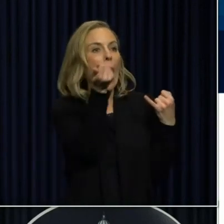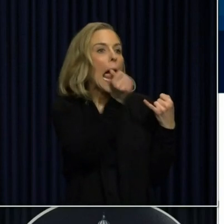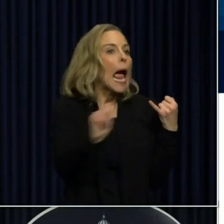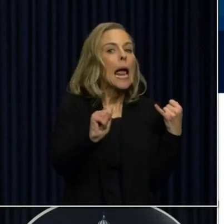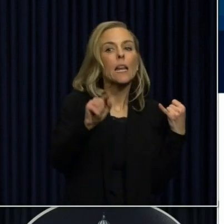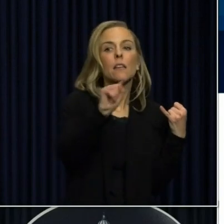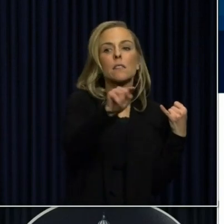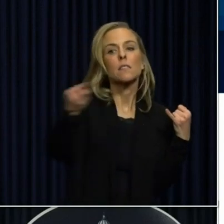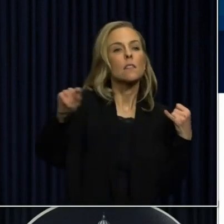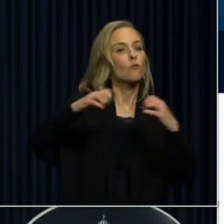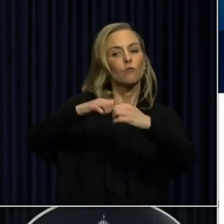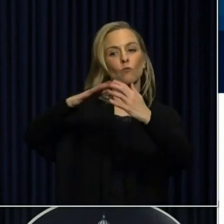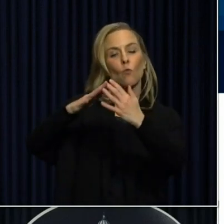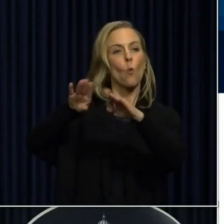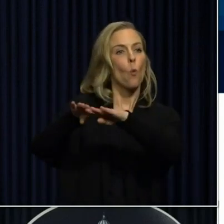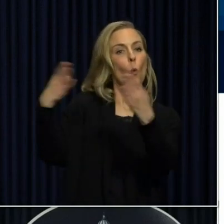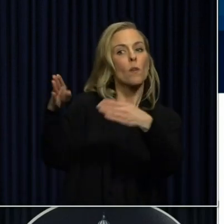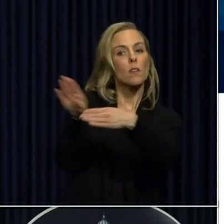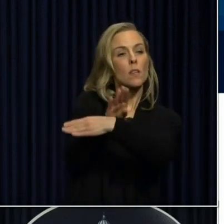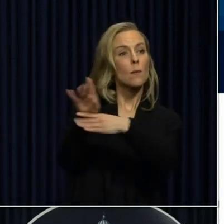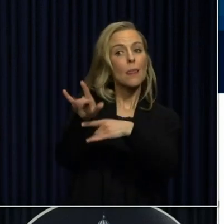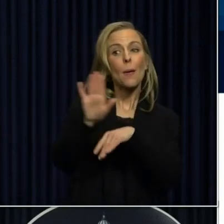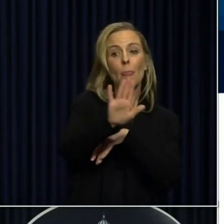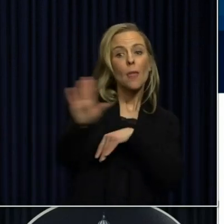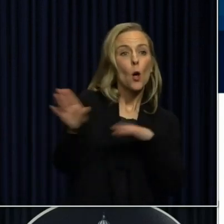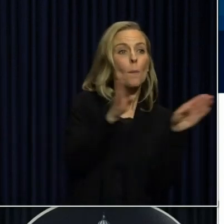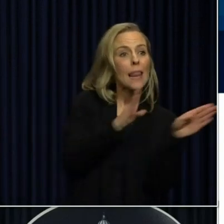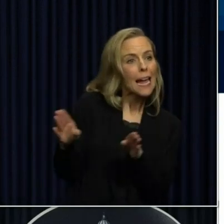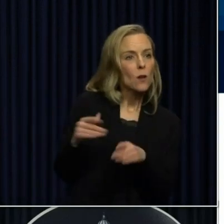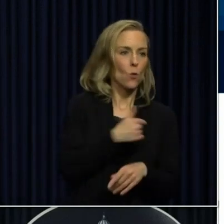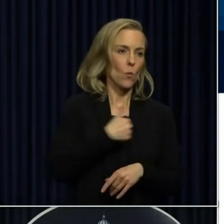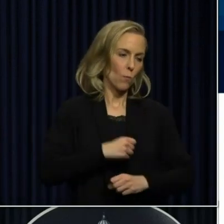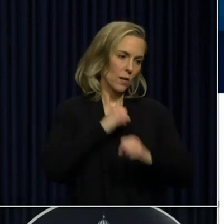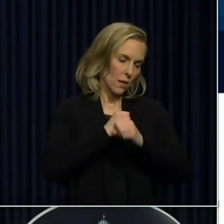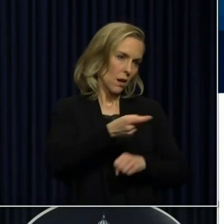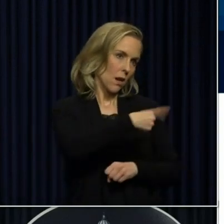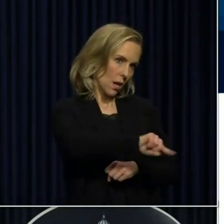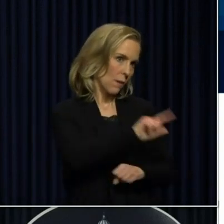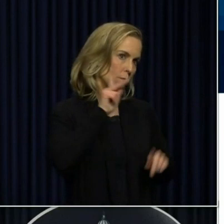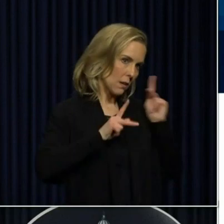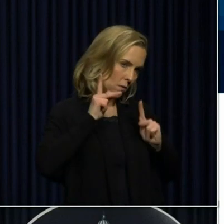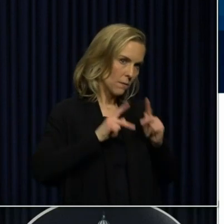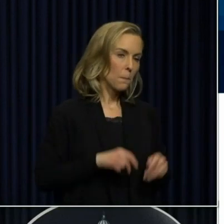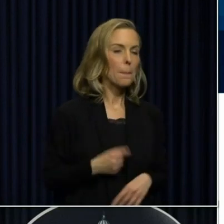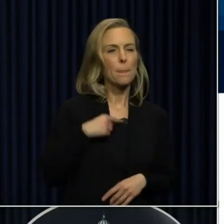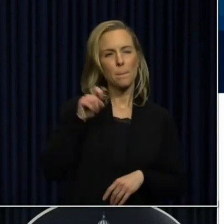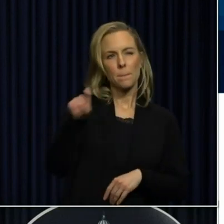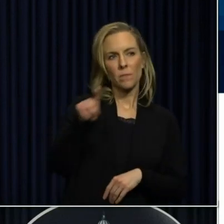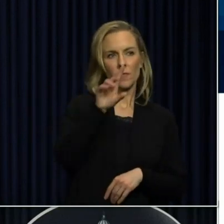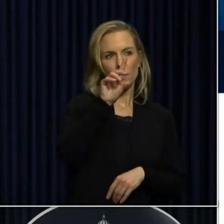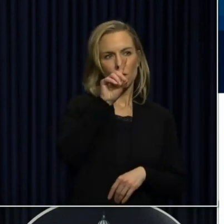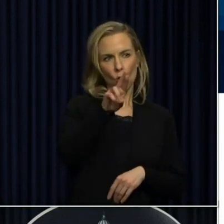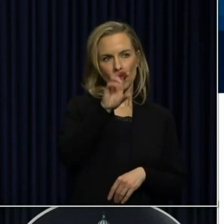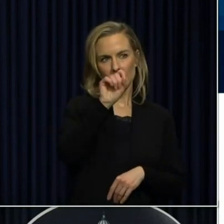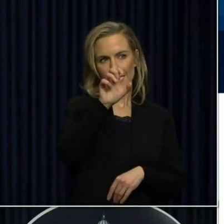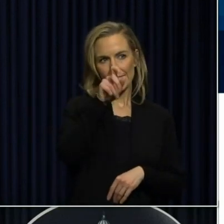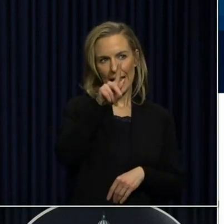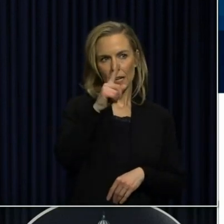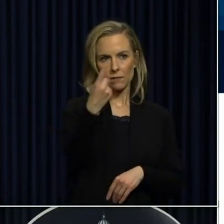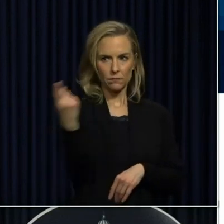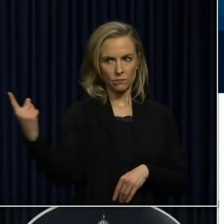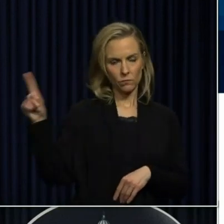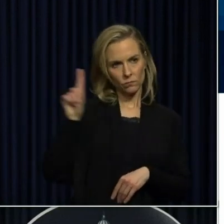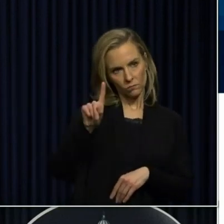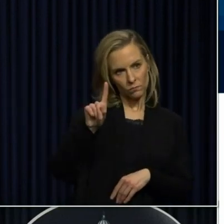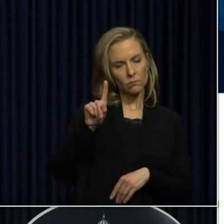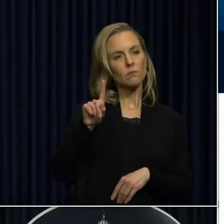reopening plans and steps we take, that we're protecting these folks. I want to ask Dr. Stack to come up here and just give a little bit of